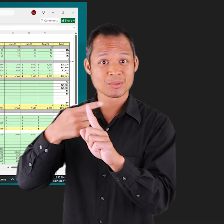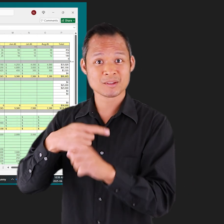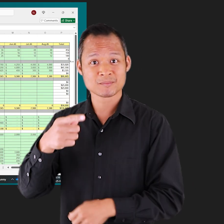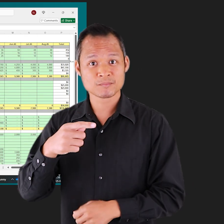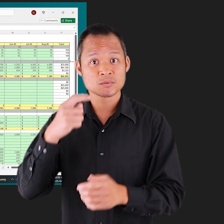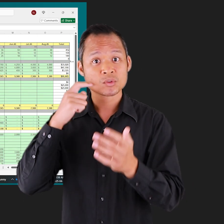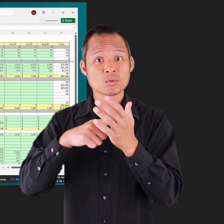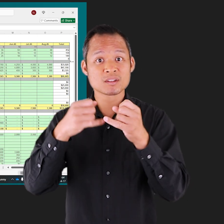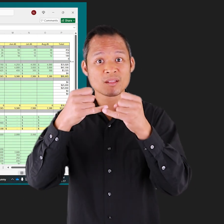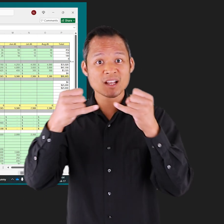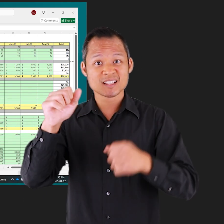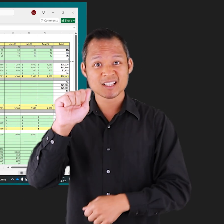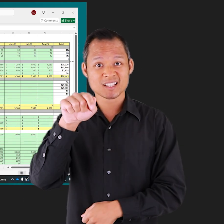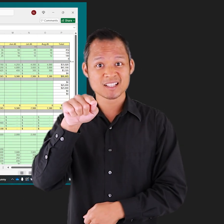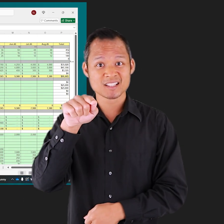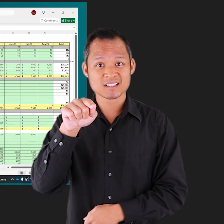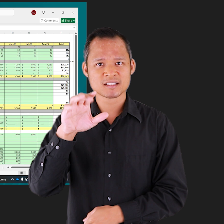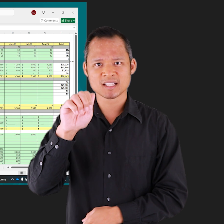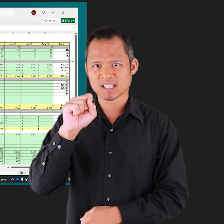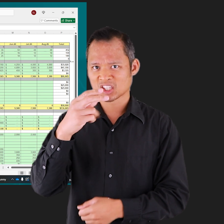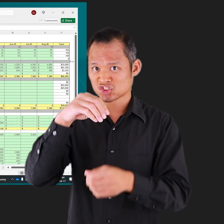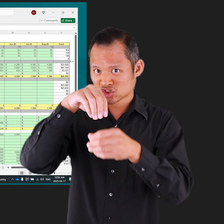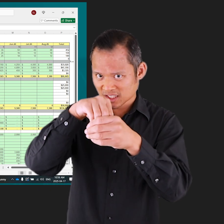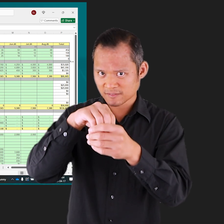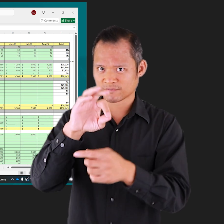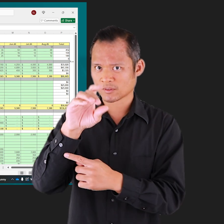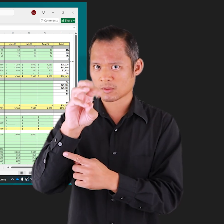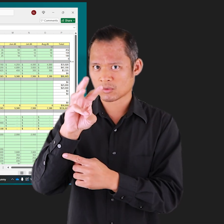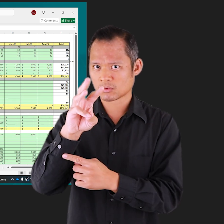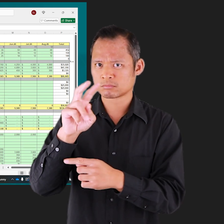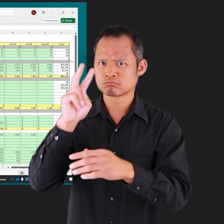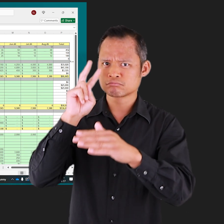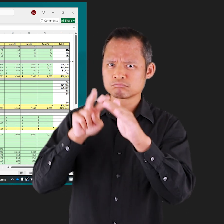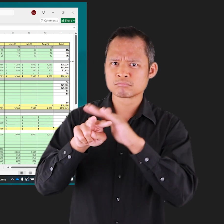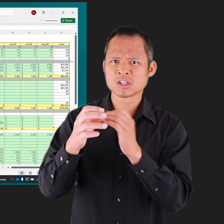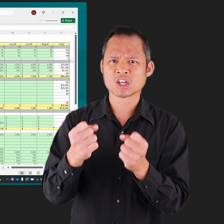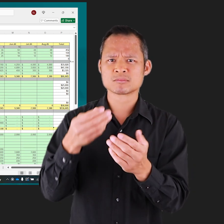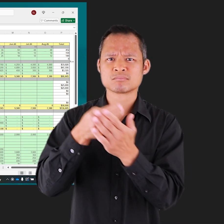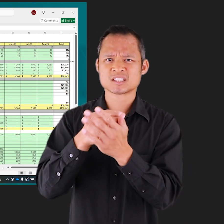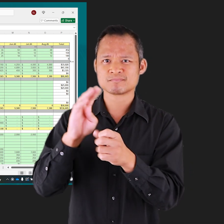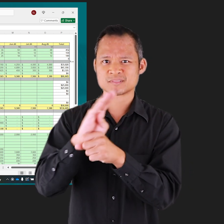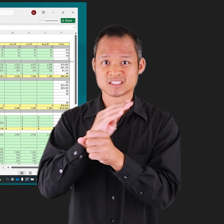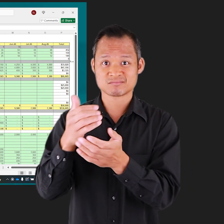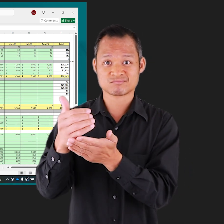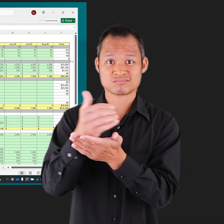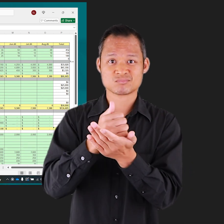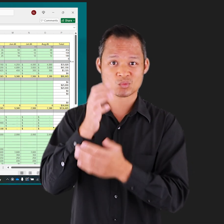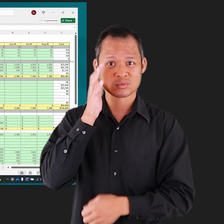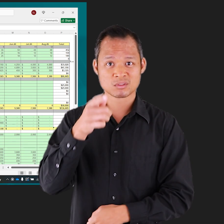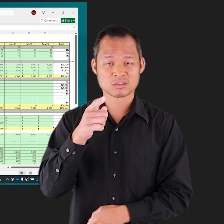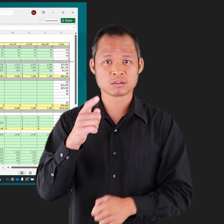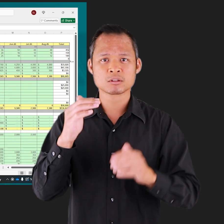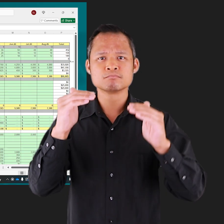in less money out month by month. You will see under A, total cash inflow. That represents the total dollars you're